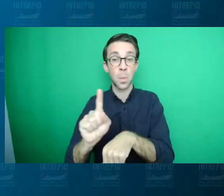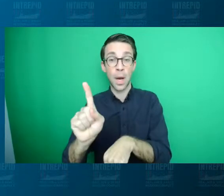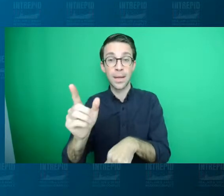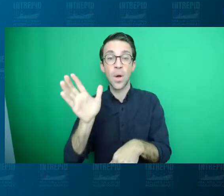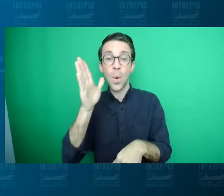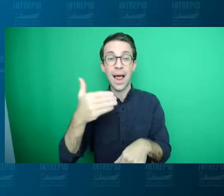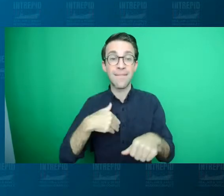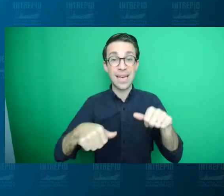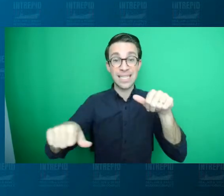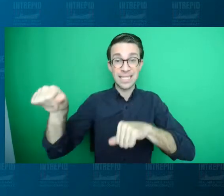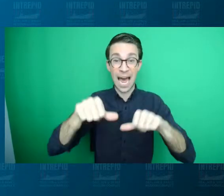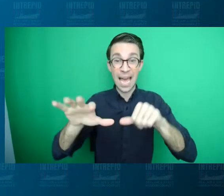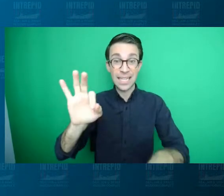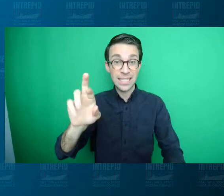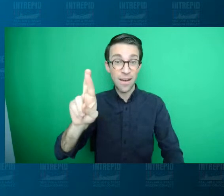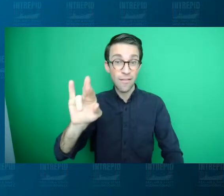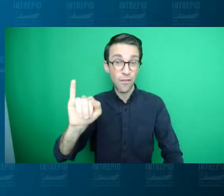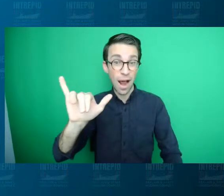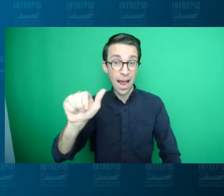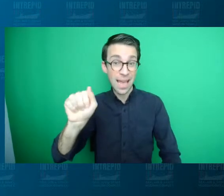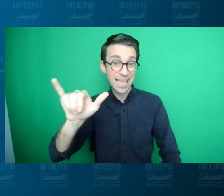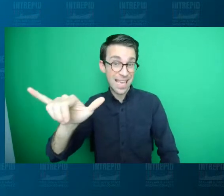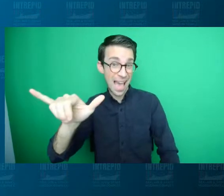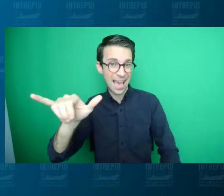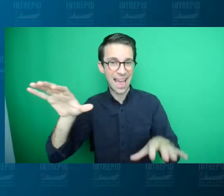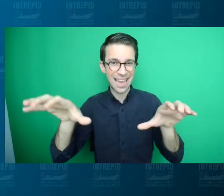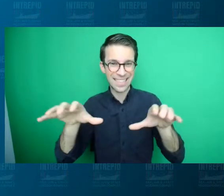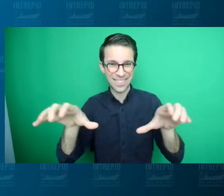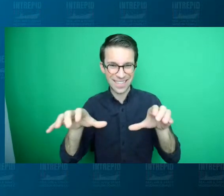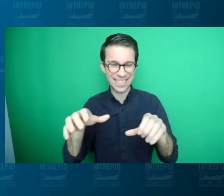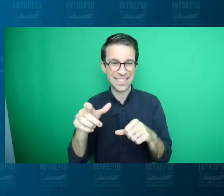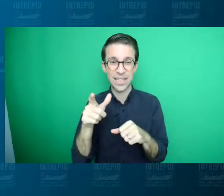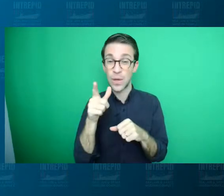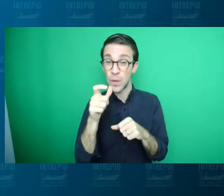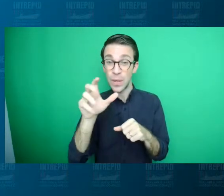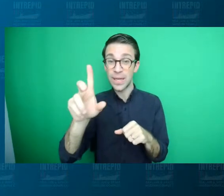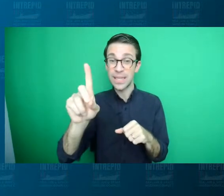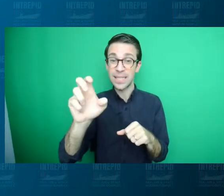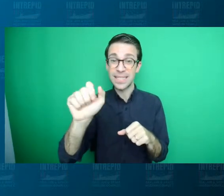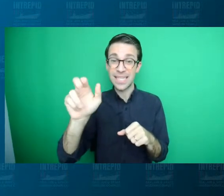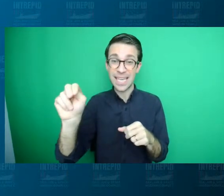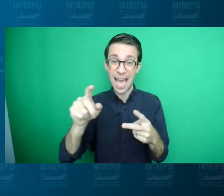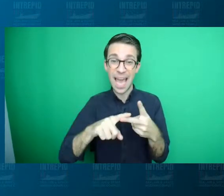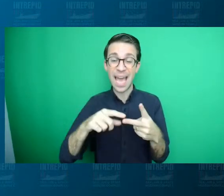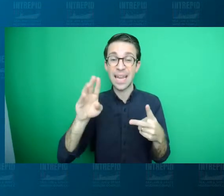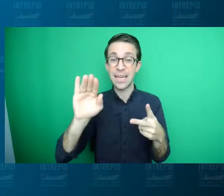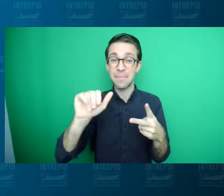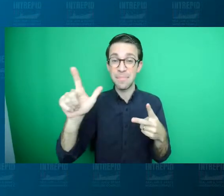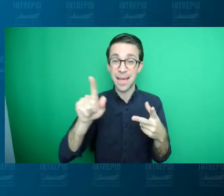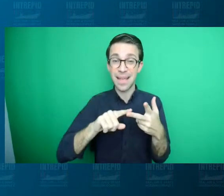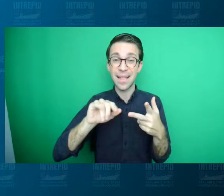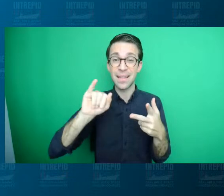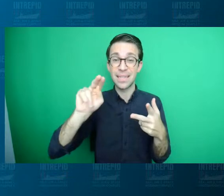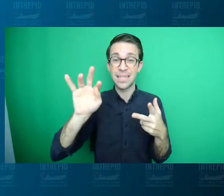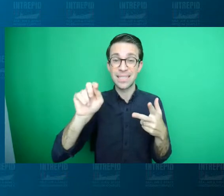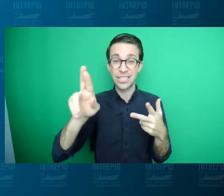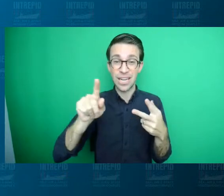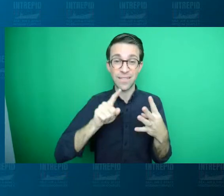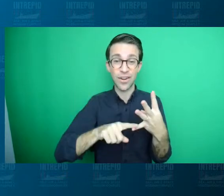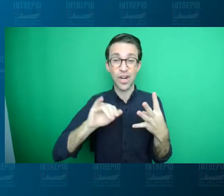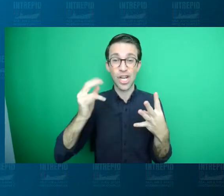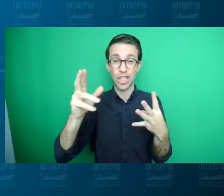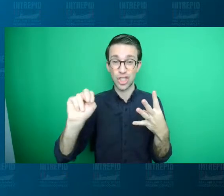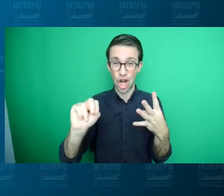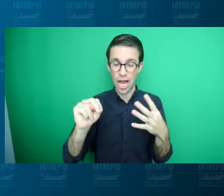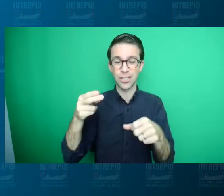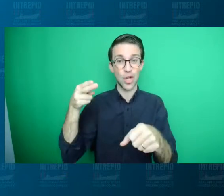Science Friday activities, with Theanne Griffith, Bill Doyle, Jennifer Holm, and John Rocco. So join